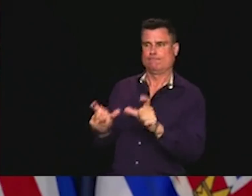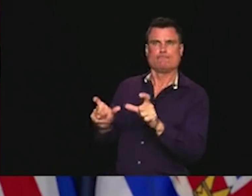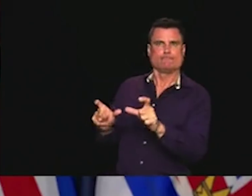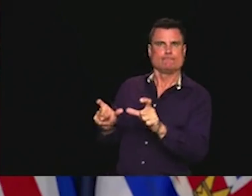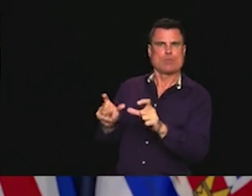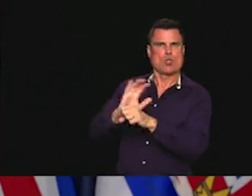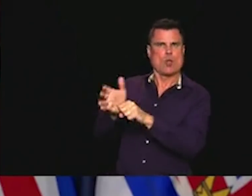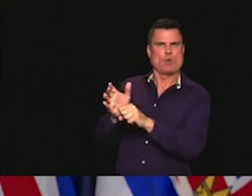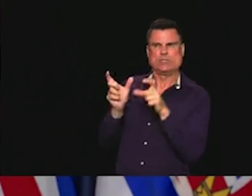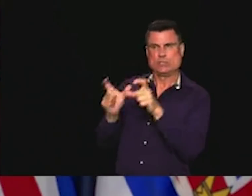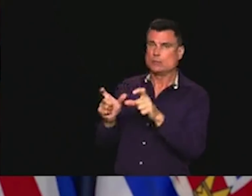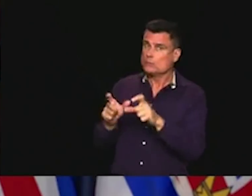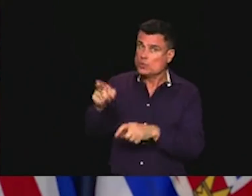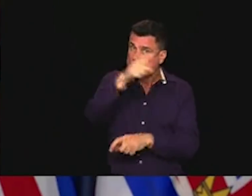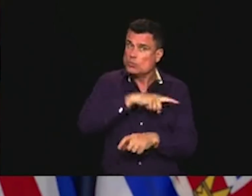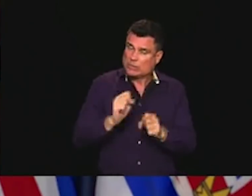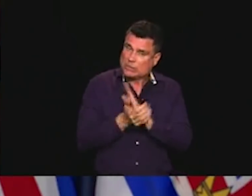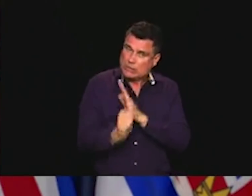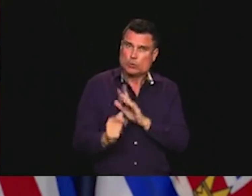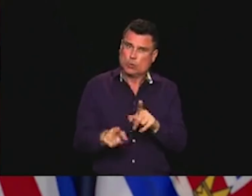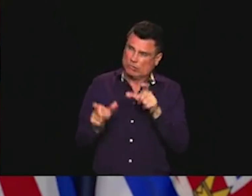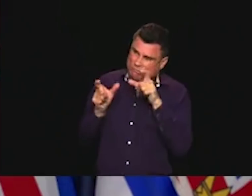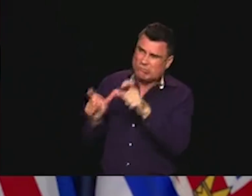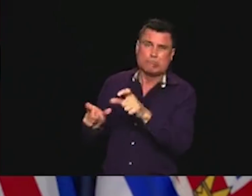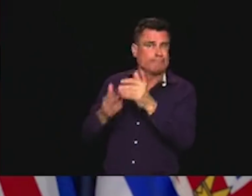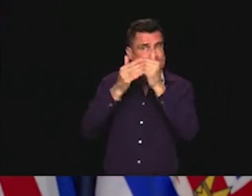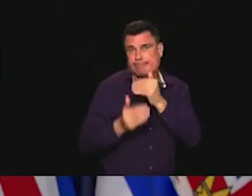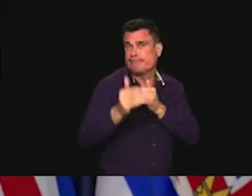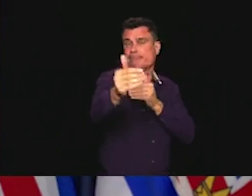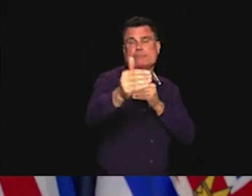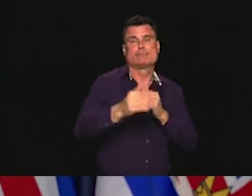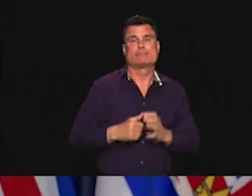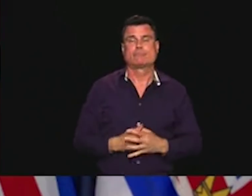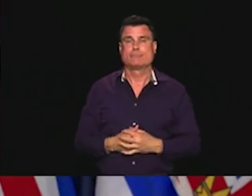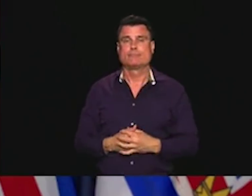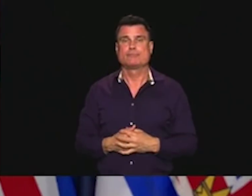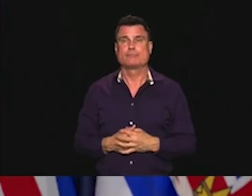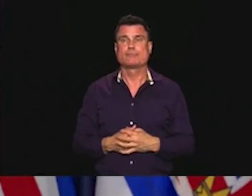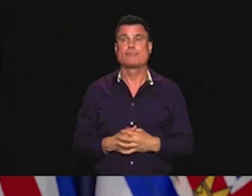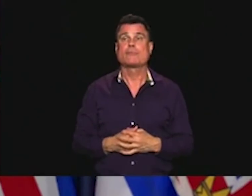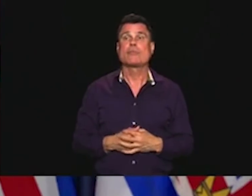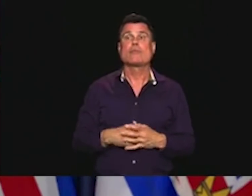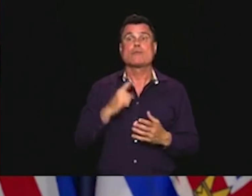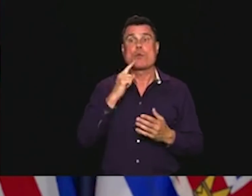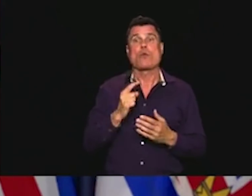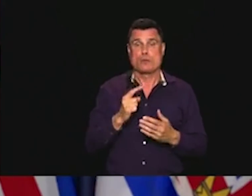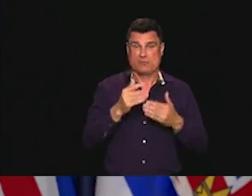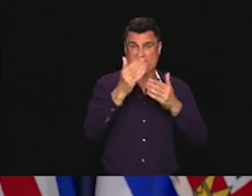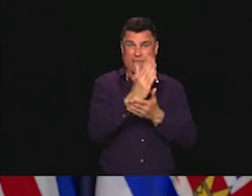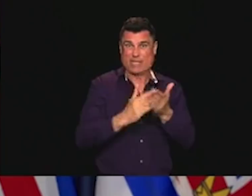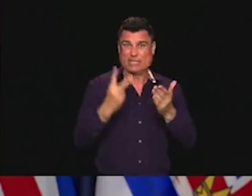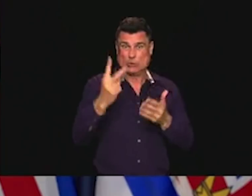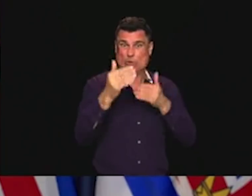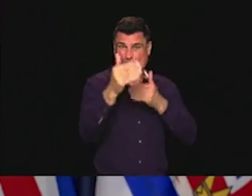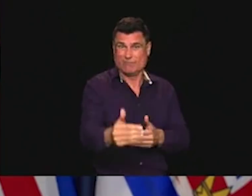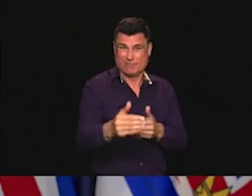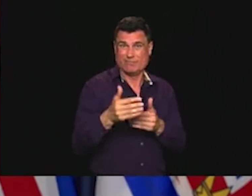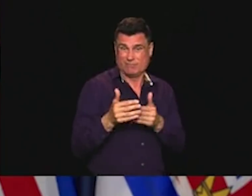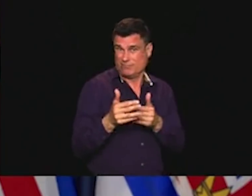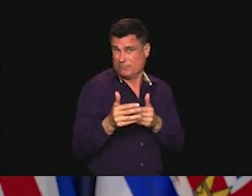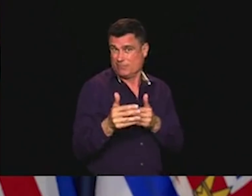confidence that they are right for us, then we safely participate in Phase 2. The one thing that hasn't changed, and this won't change for